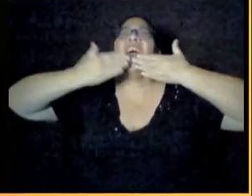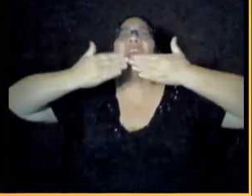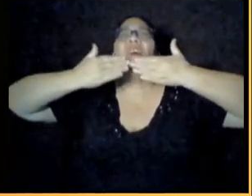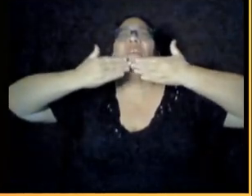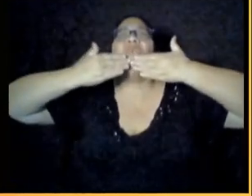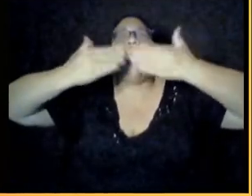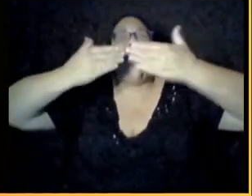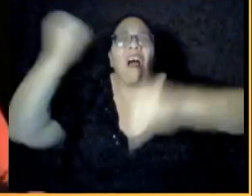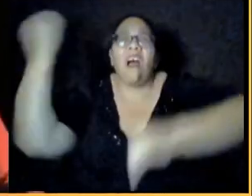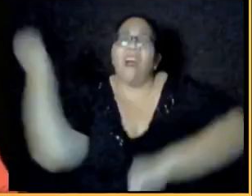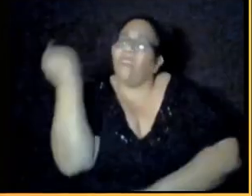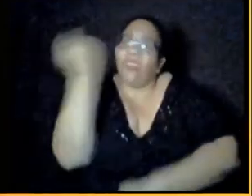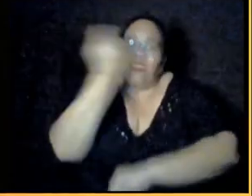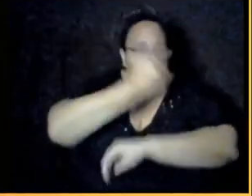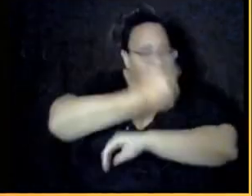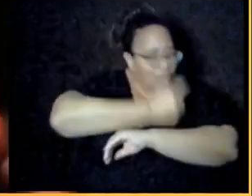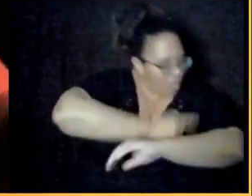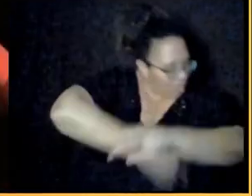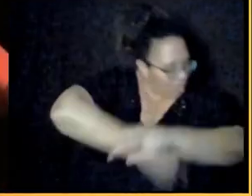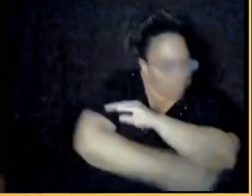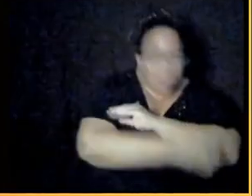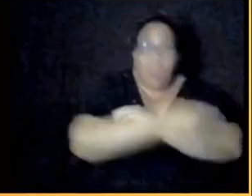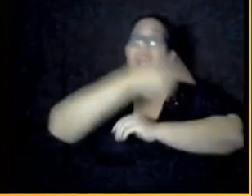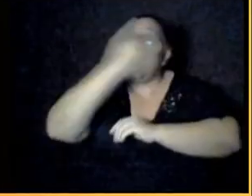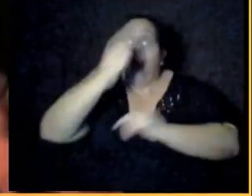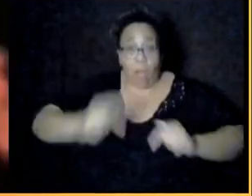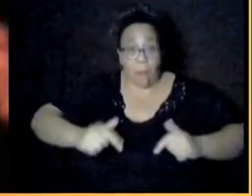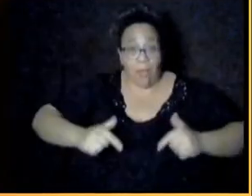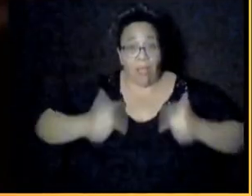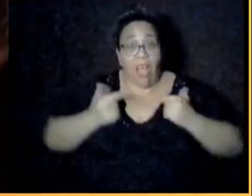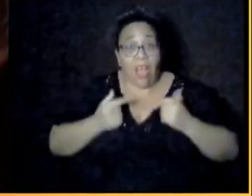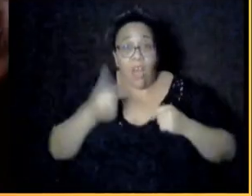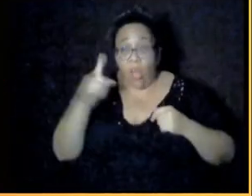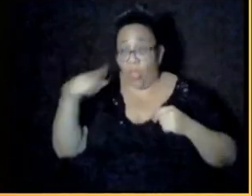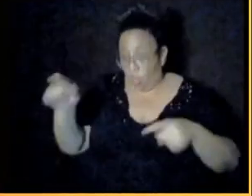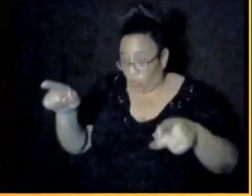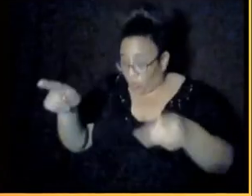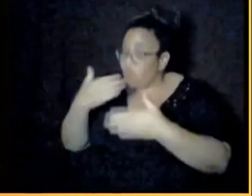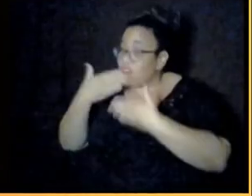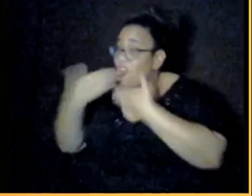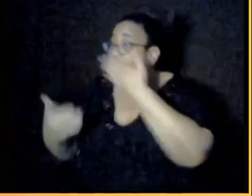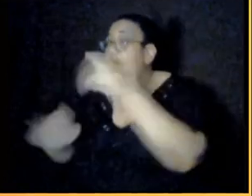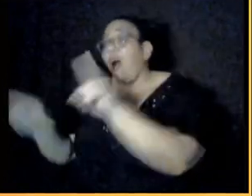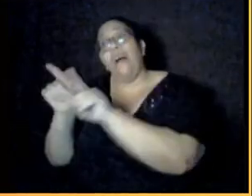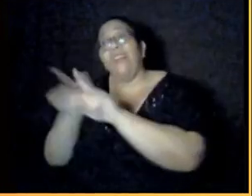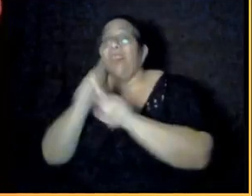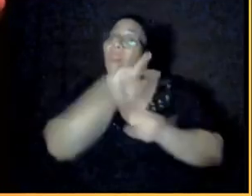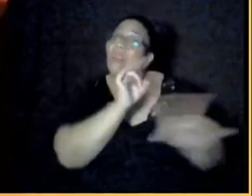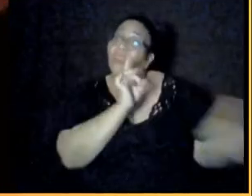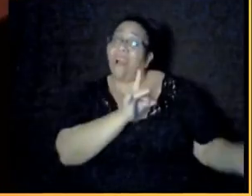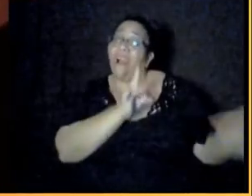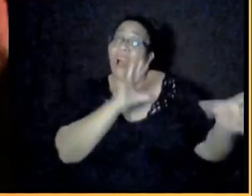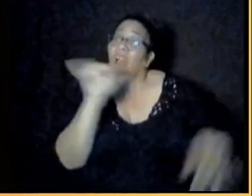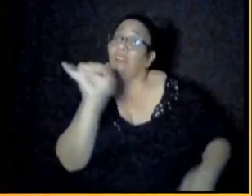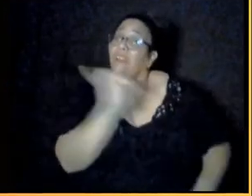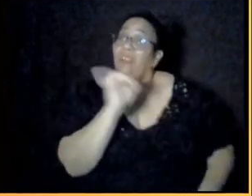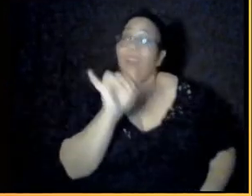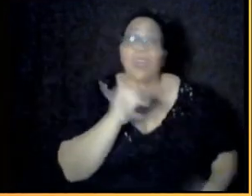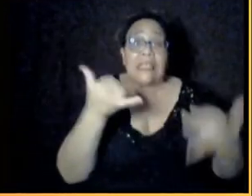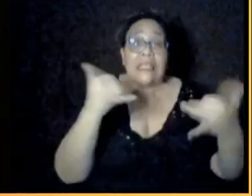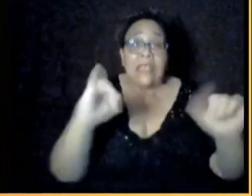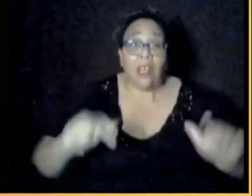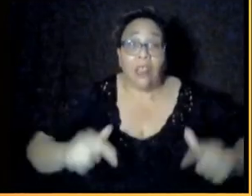day that I'm given, those that are good and the hard ones I'm living.